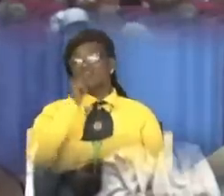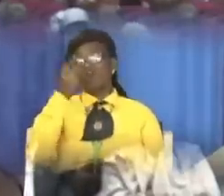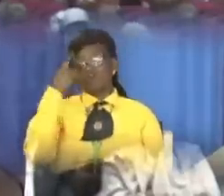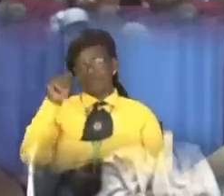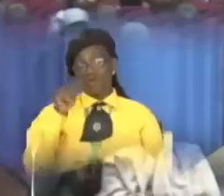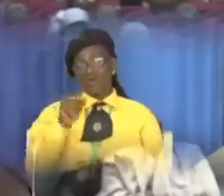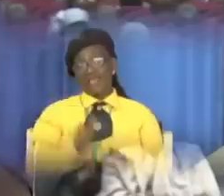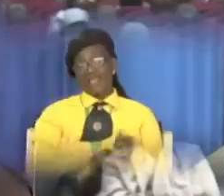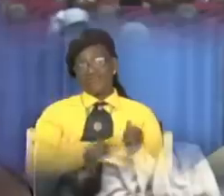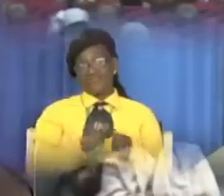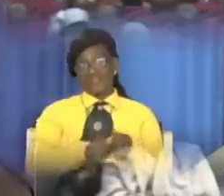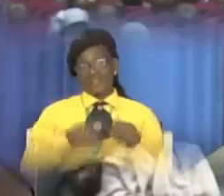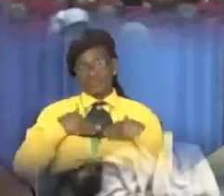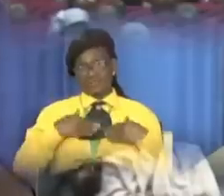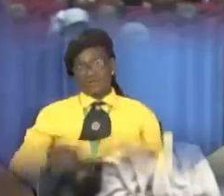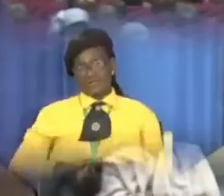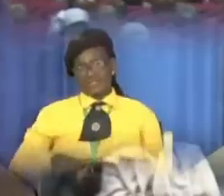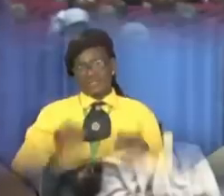Finally,